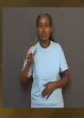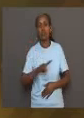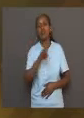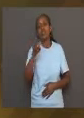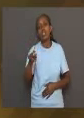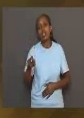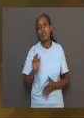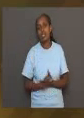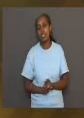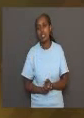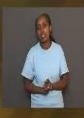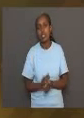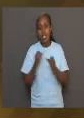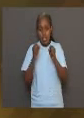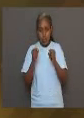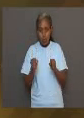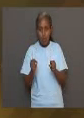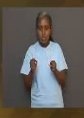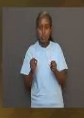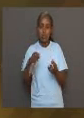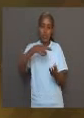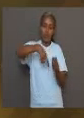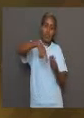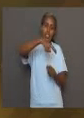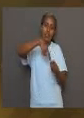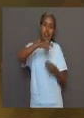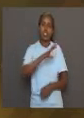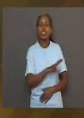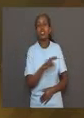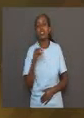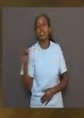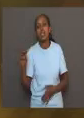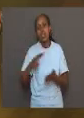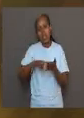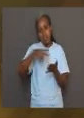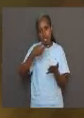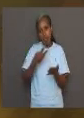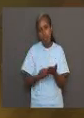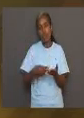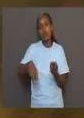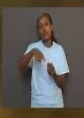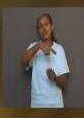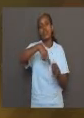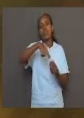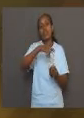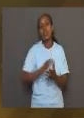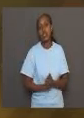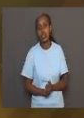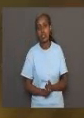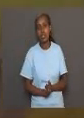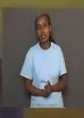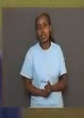two curves, solids of revolution and volumes of